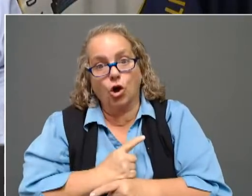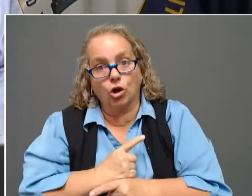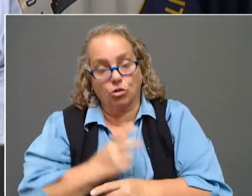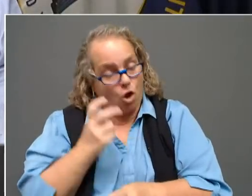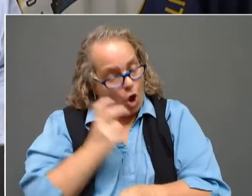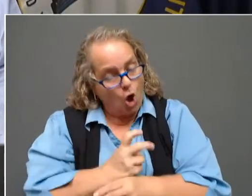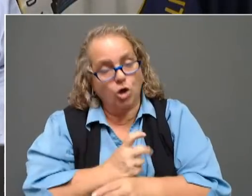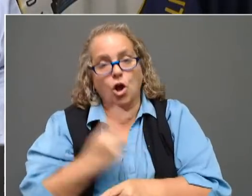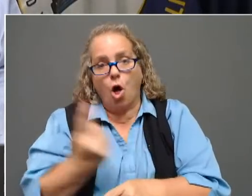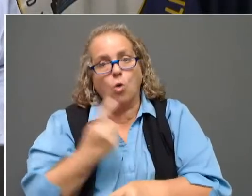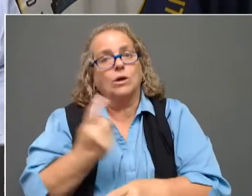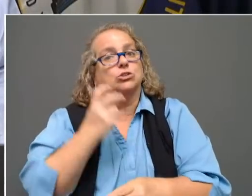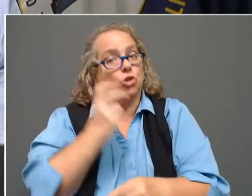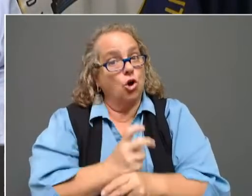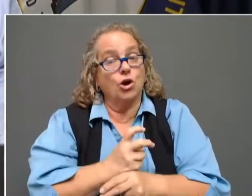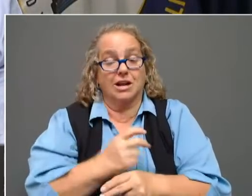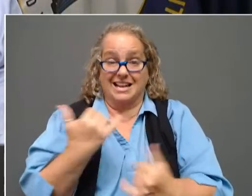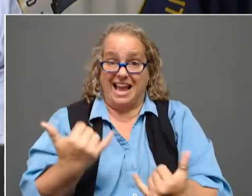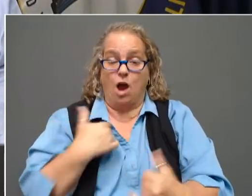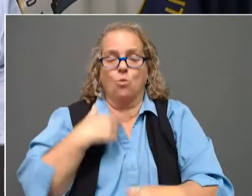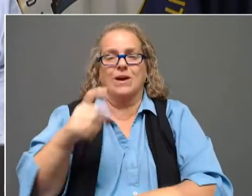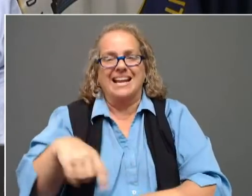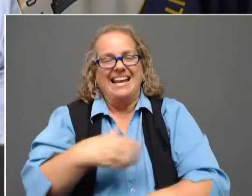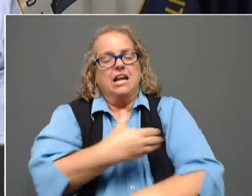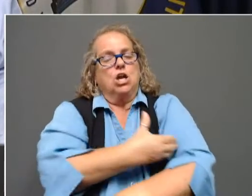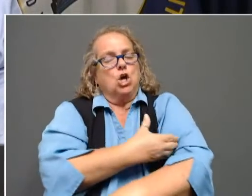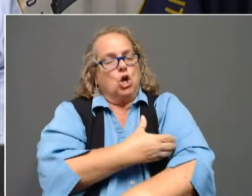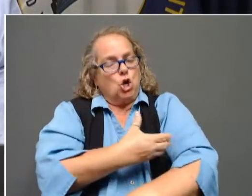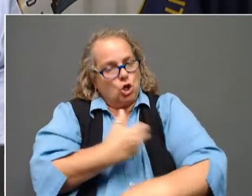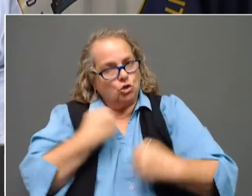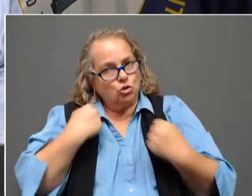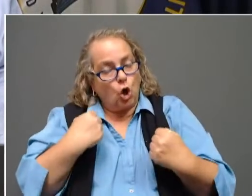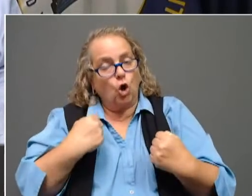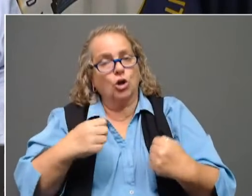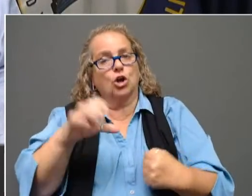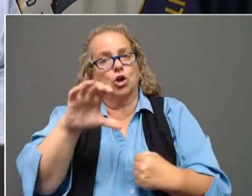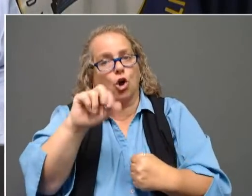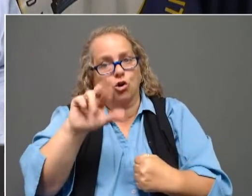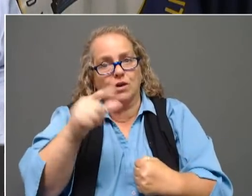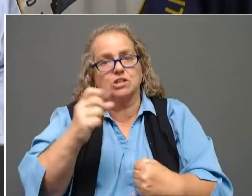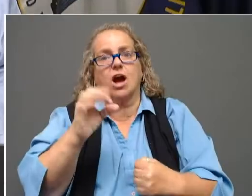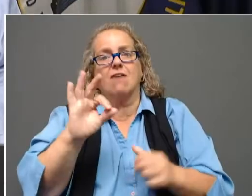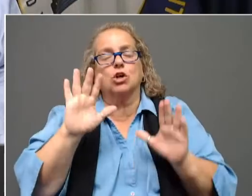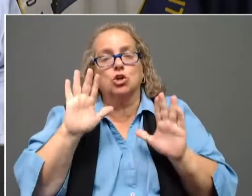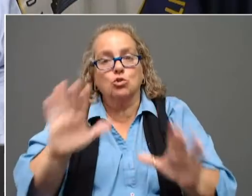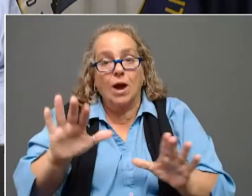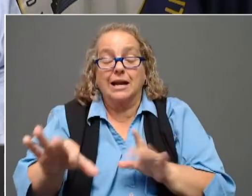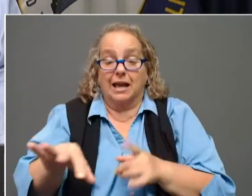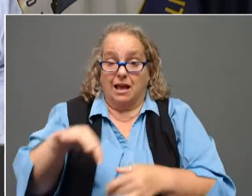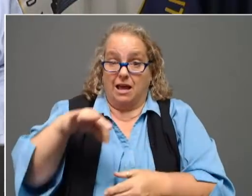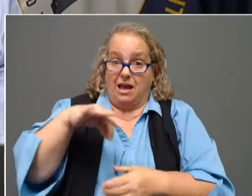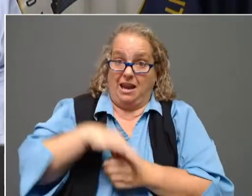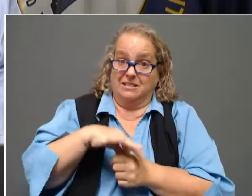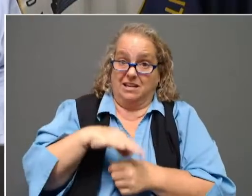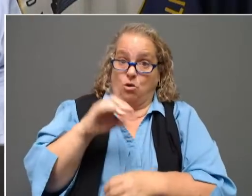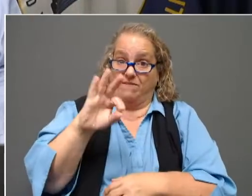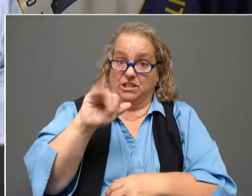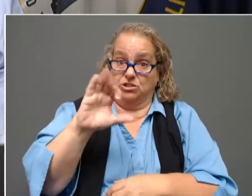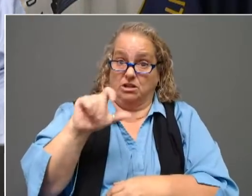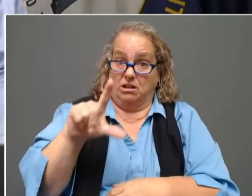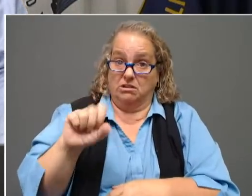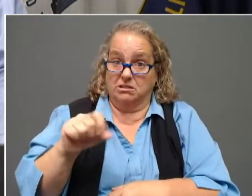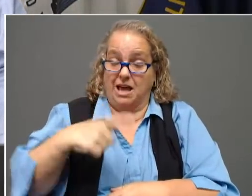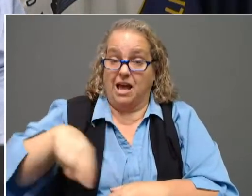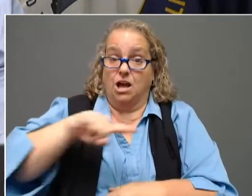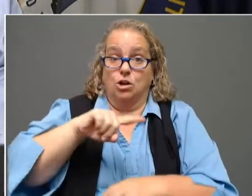courage of some really great elected officials out there, superintendents, board members. We're